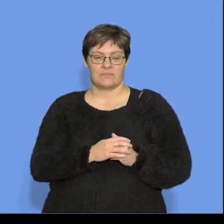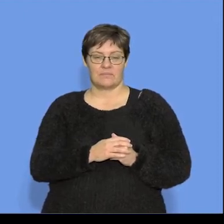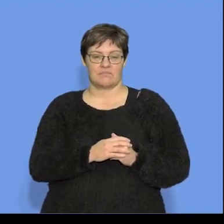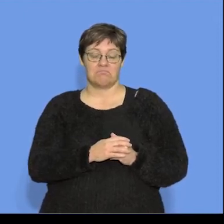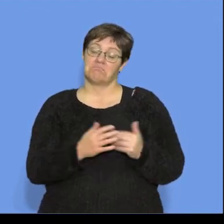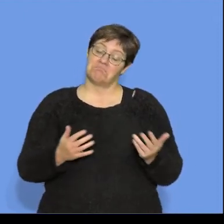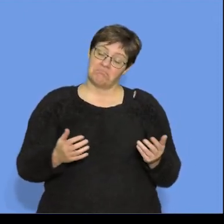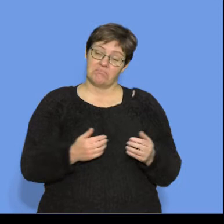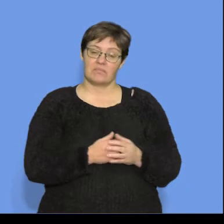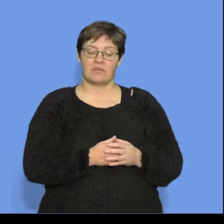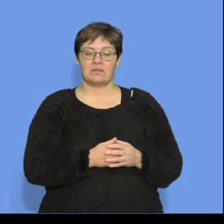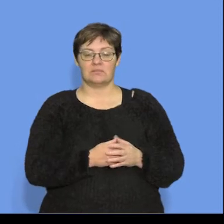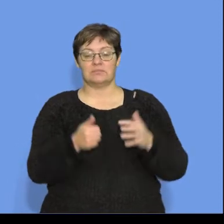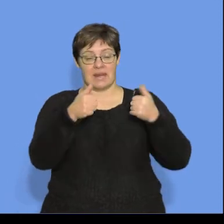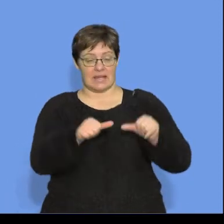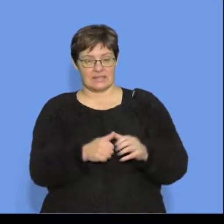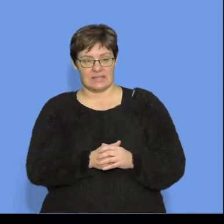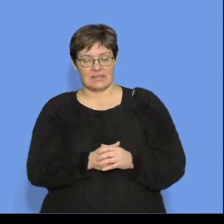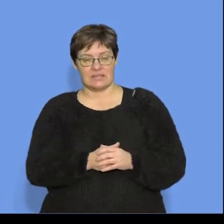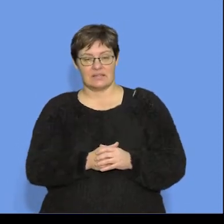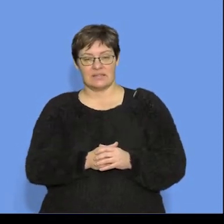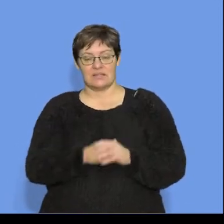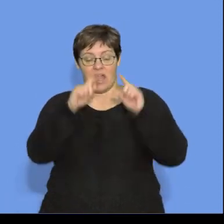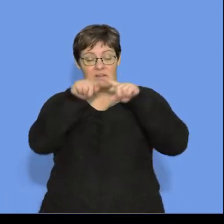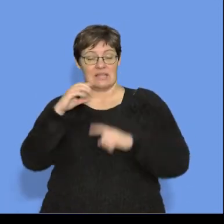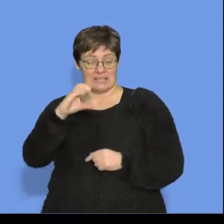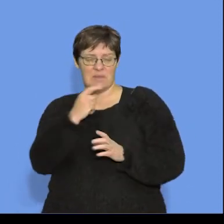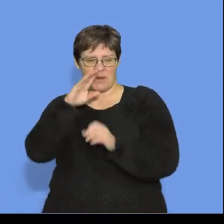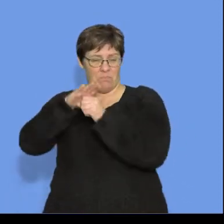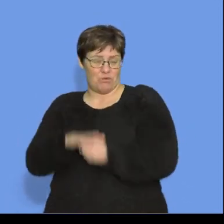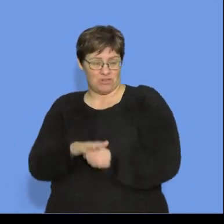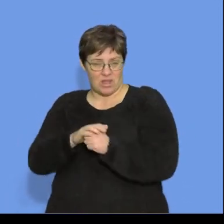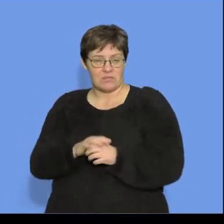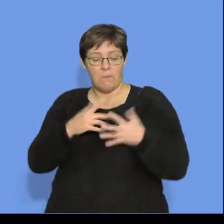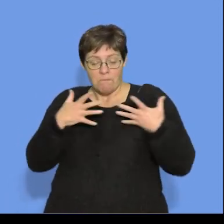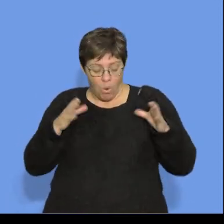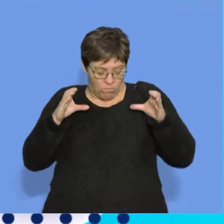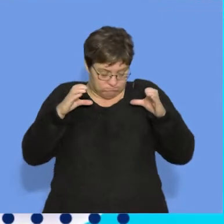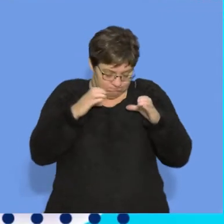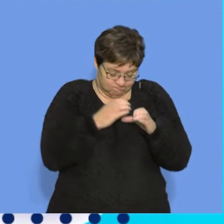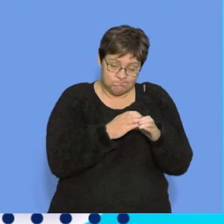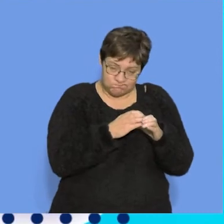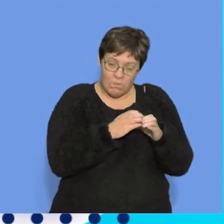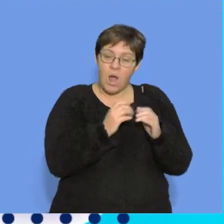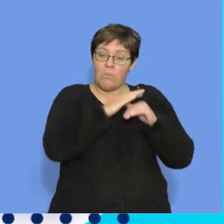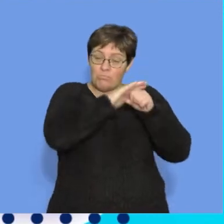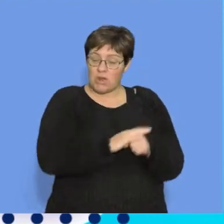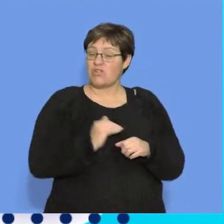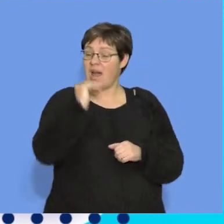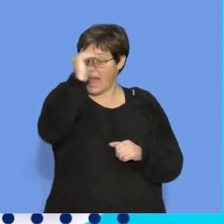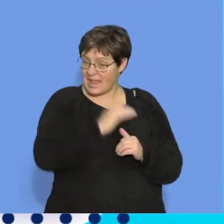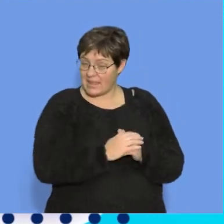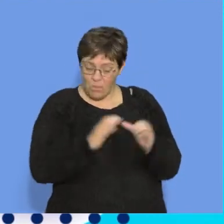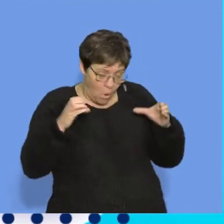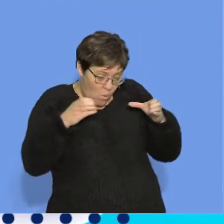Now, the next one, concentration, which is pressure. If things are more concentrated under higher pressure, they're closer